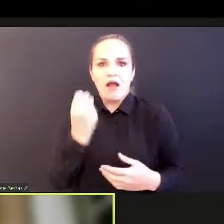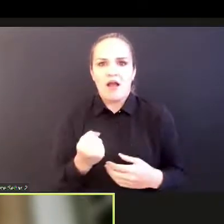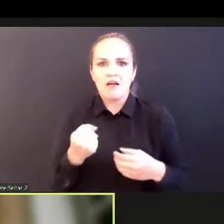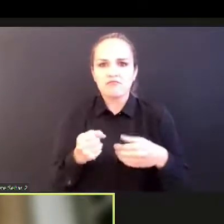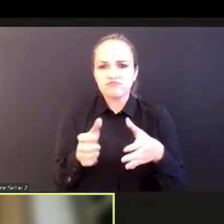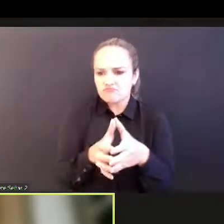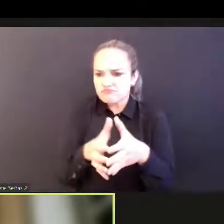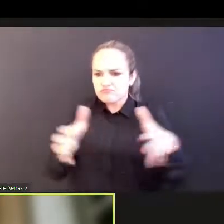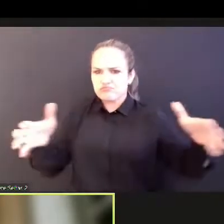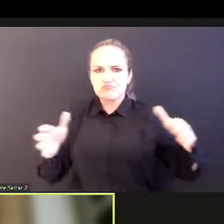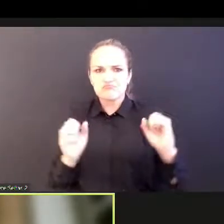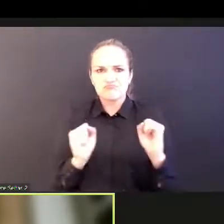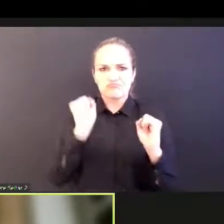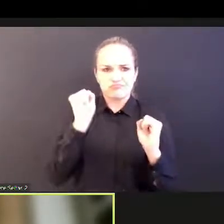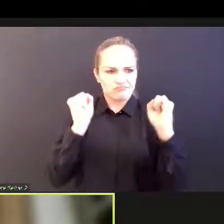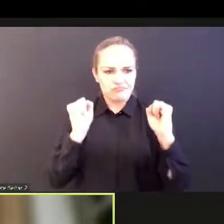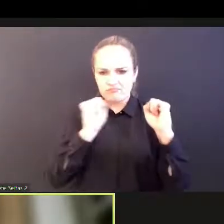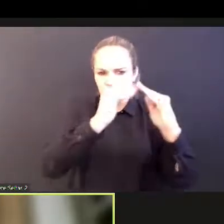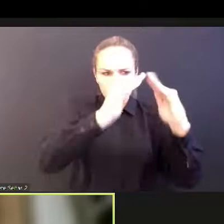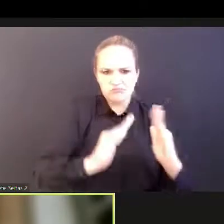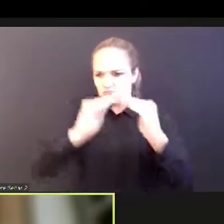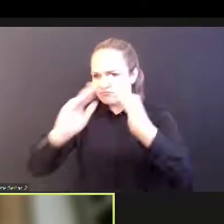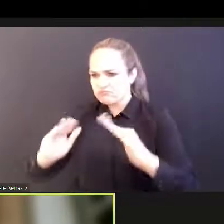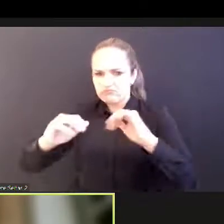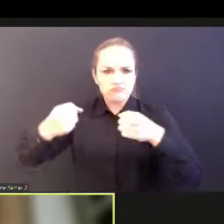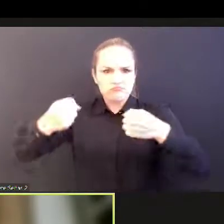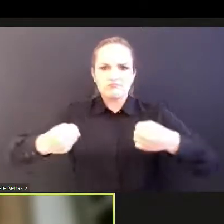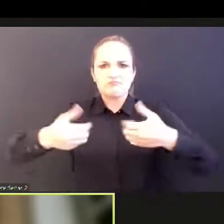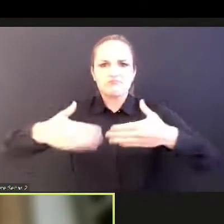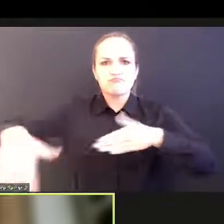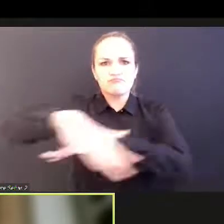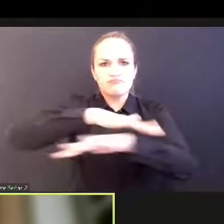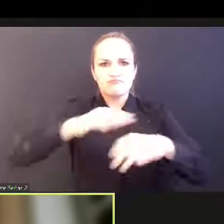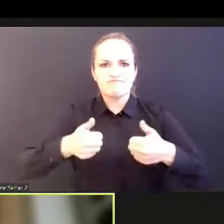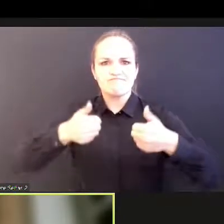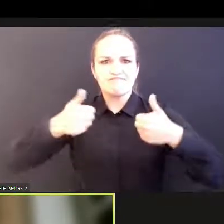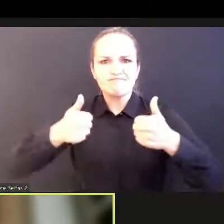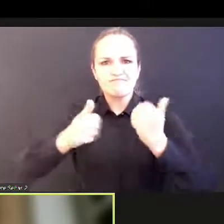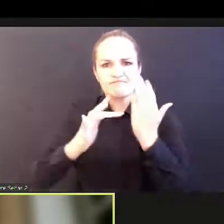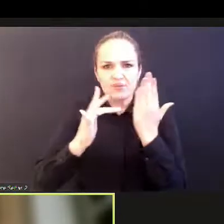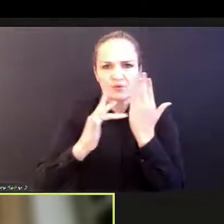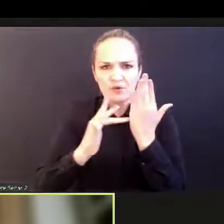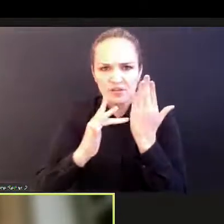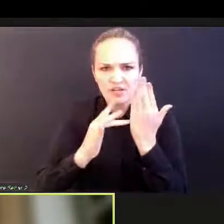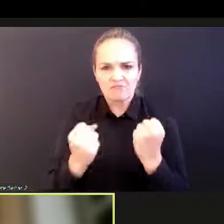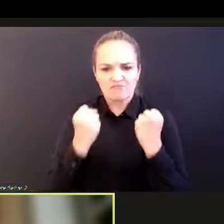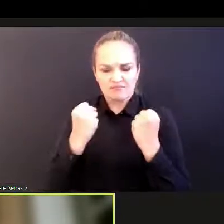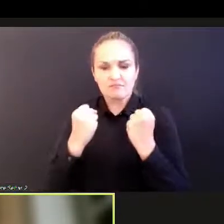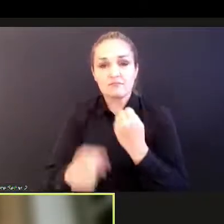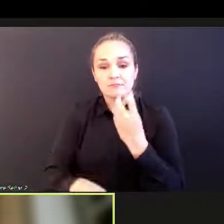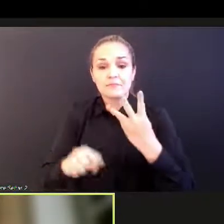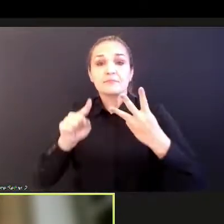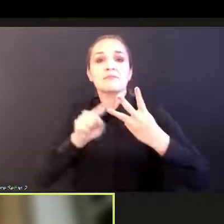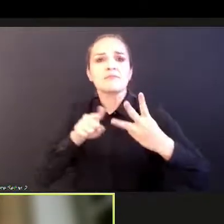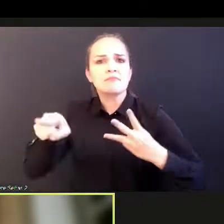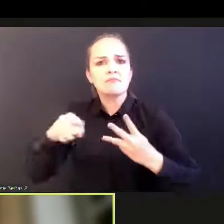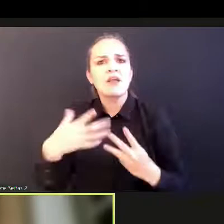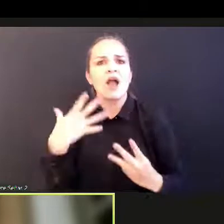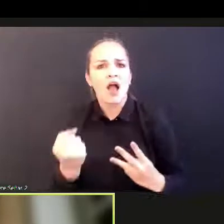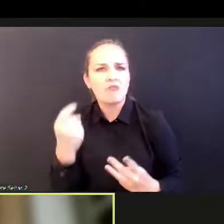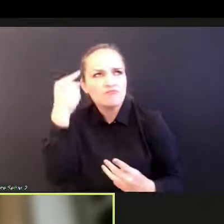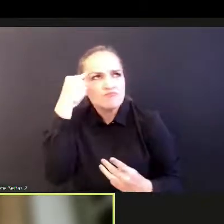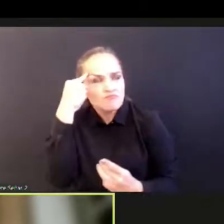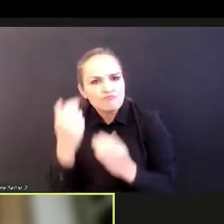innovation and entrepreneurial environment, like the presence of digital enterprises, startup culture, R&D activity.